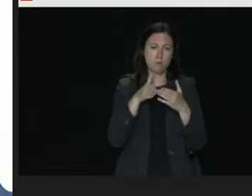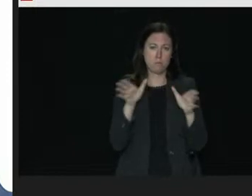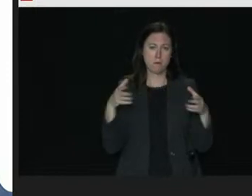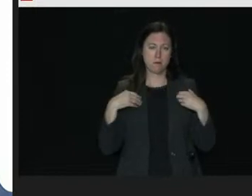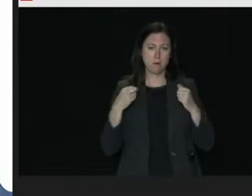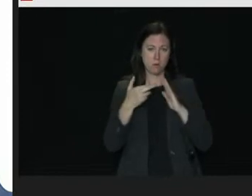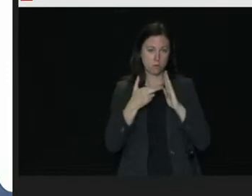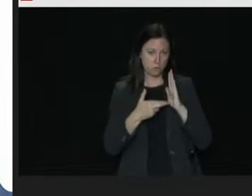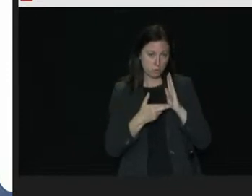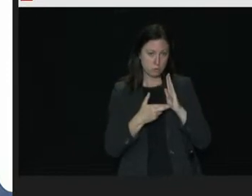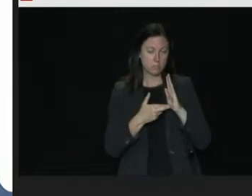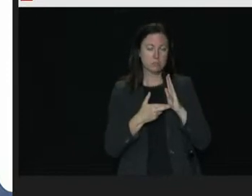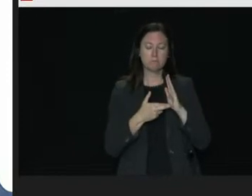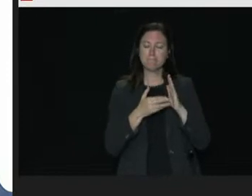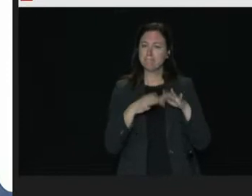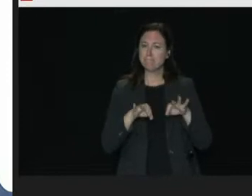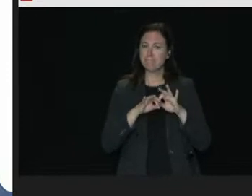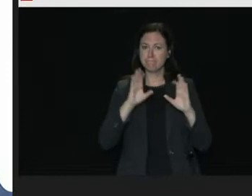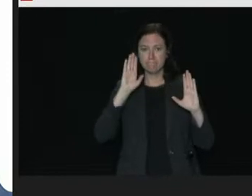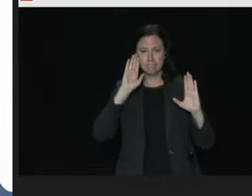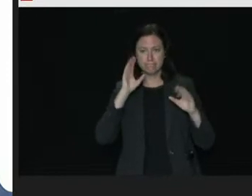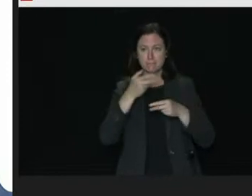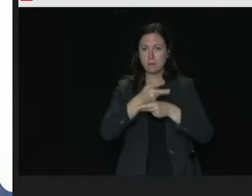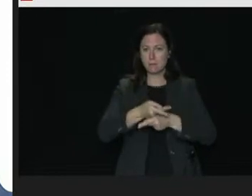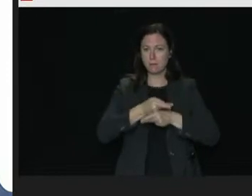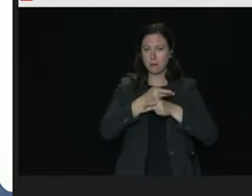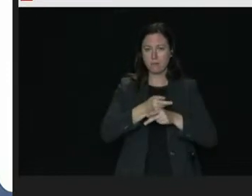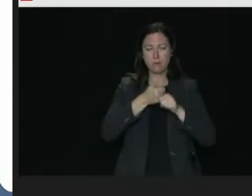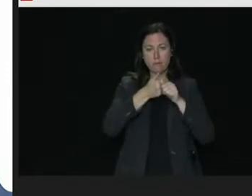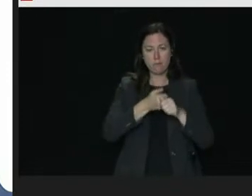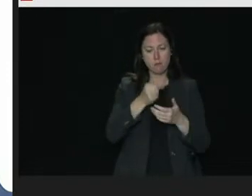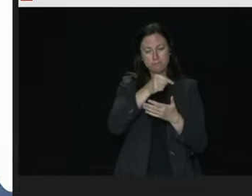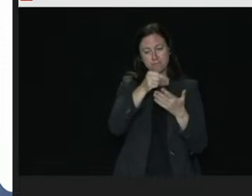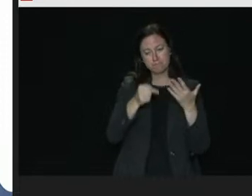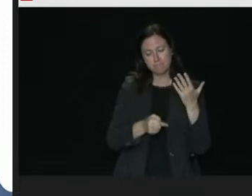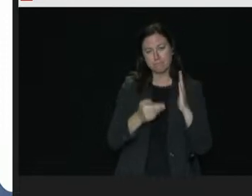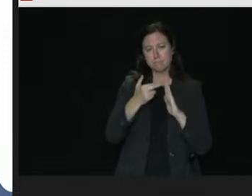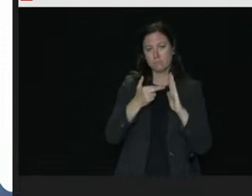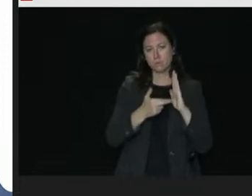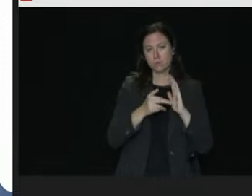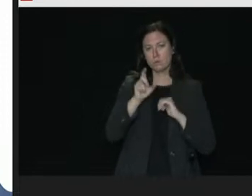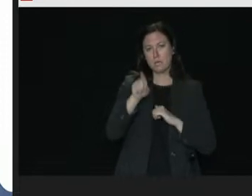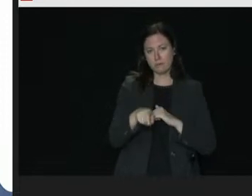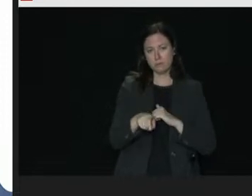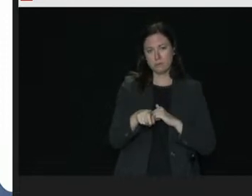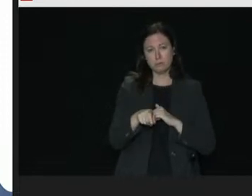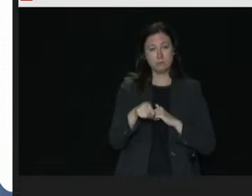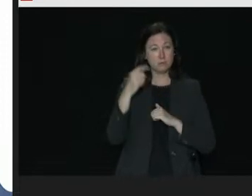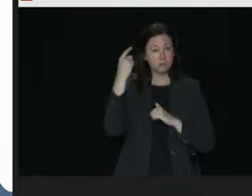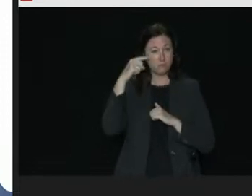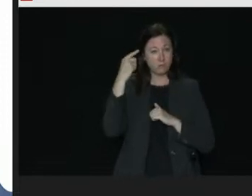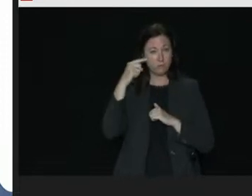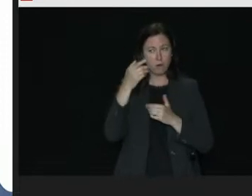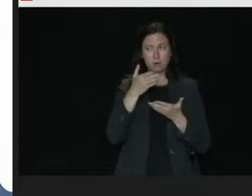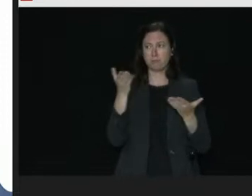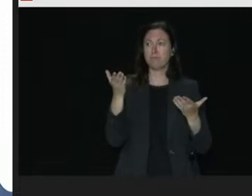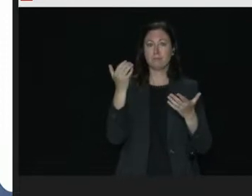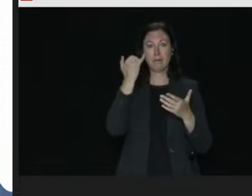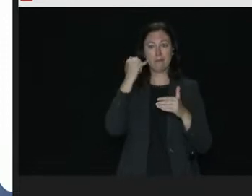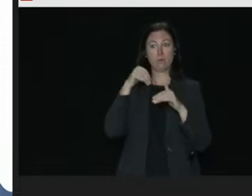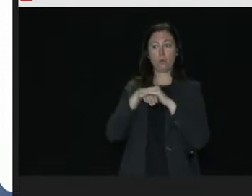advice and be vigilant with well-practiced precautions that keep us safer